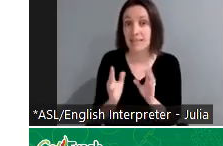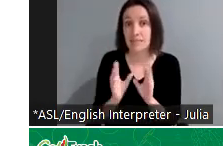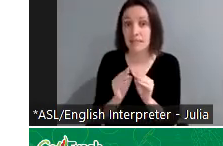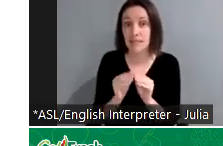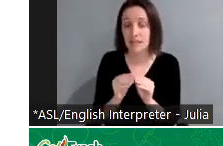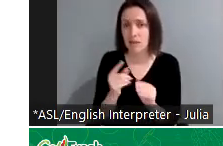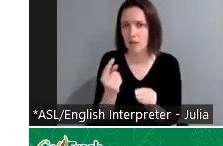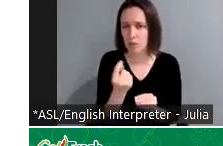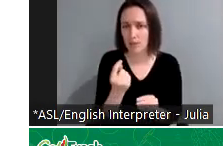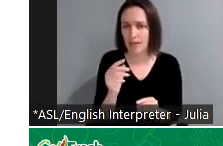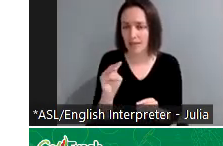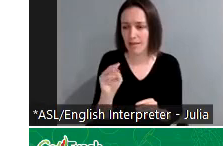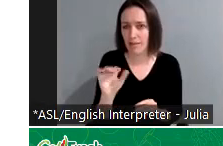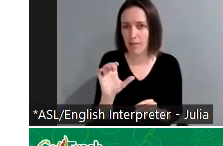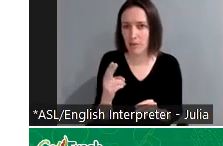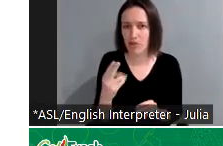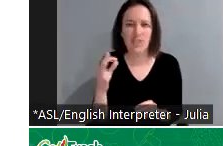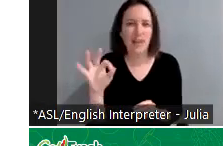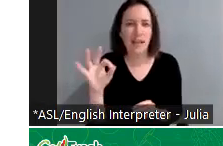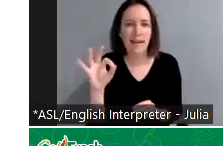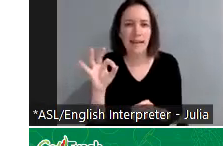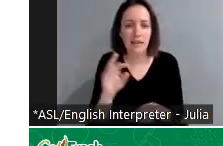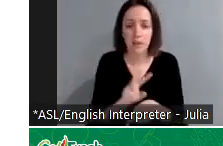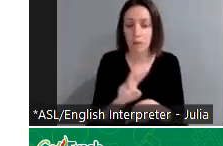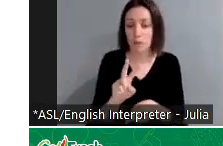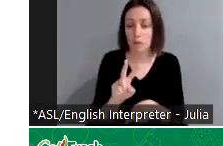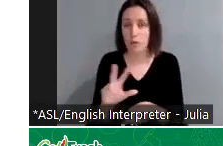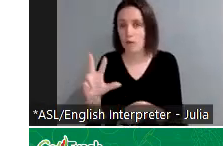Tuesday, March 19th from 2 p.m. to 3 p.m.